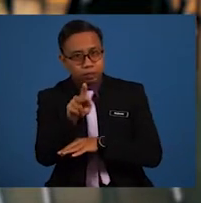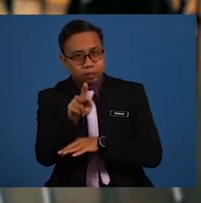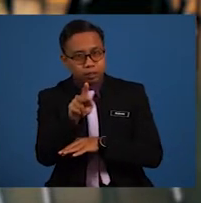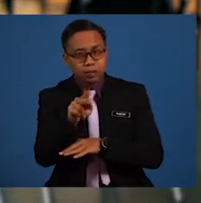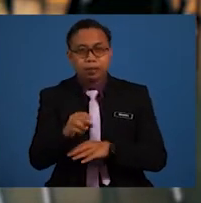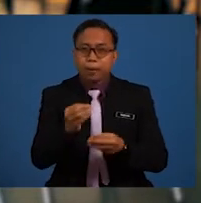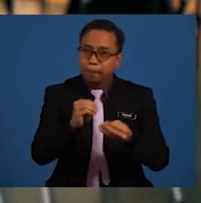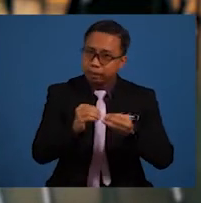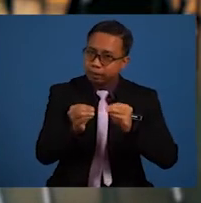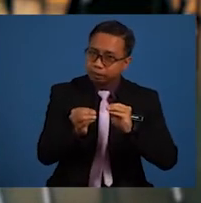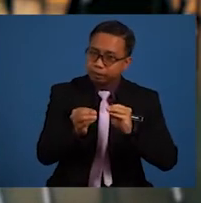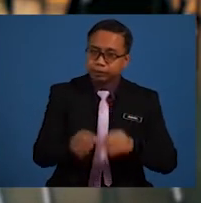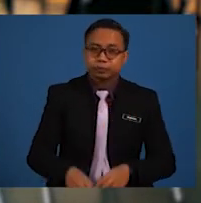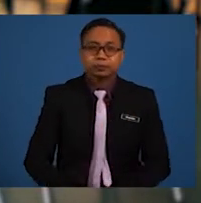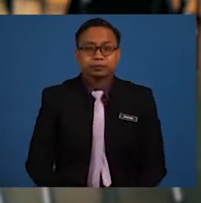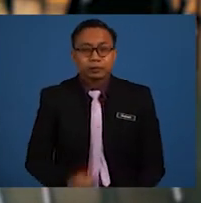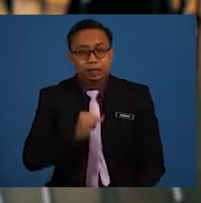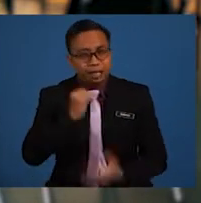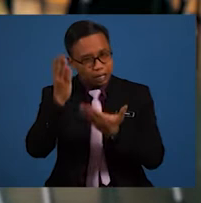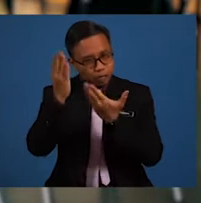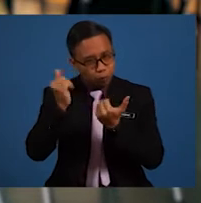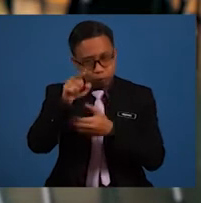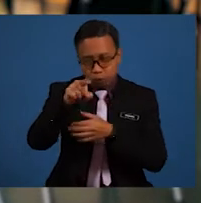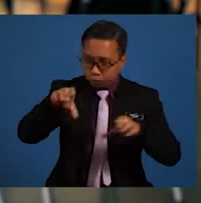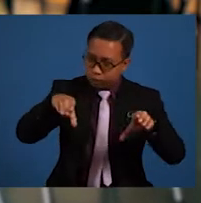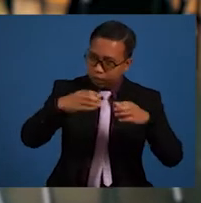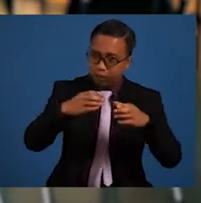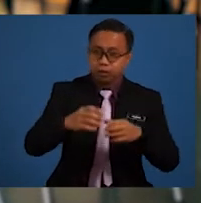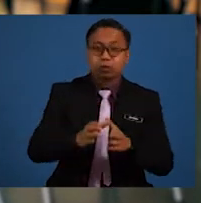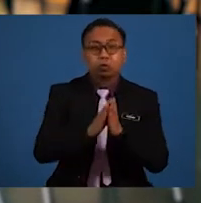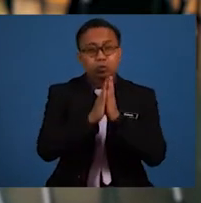punctuation matters. I hope you did too.